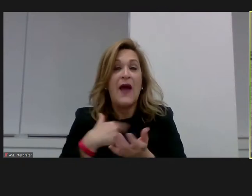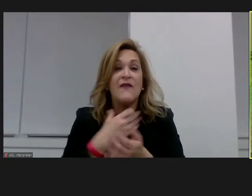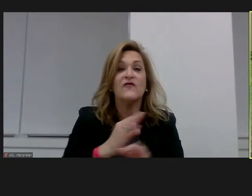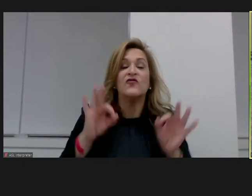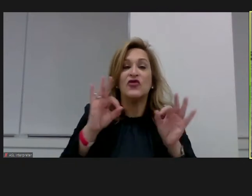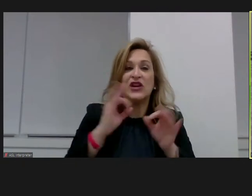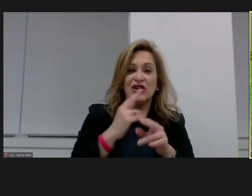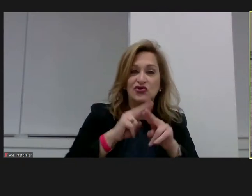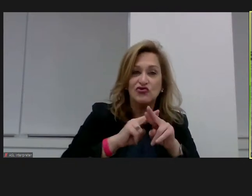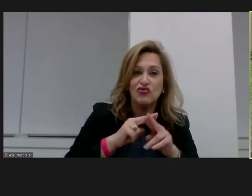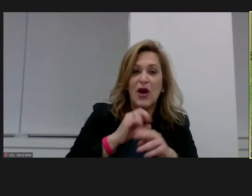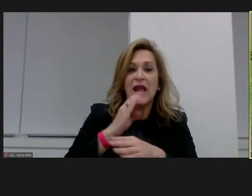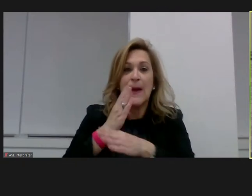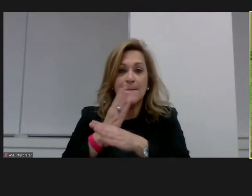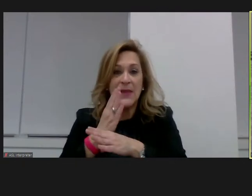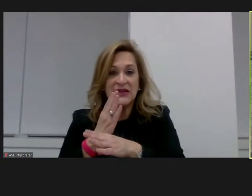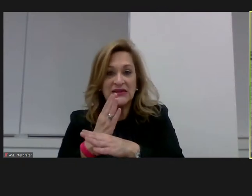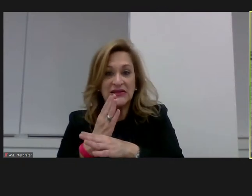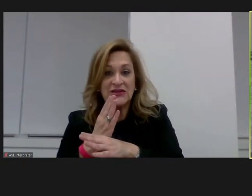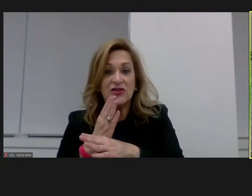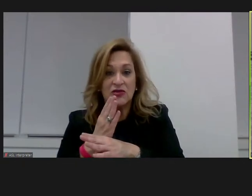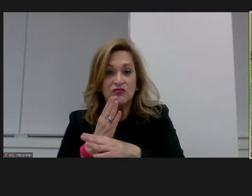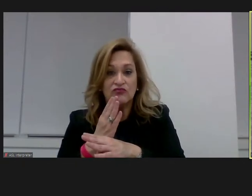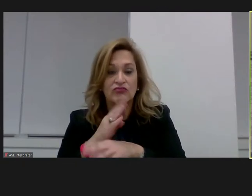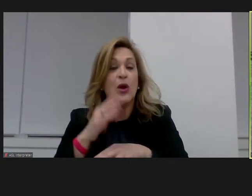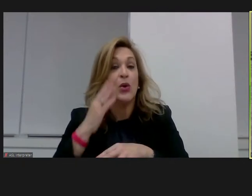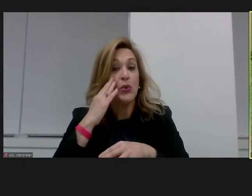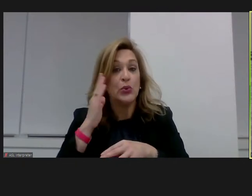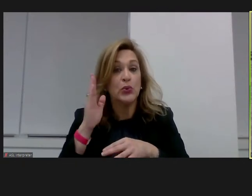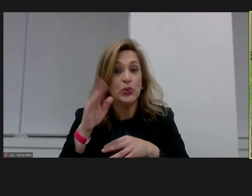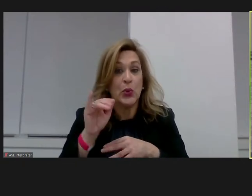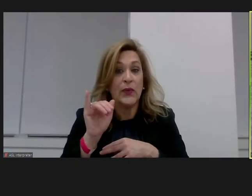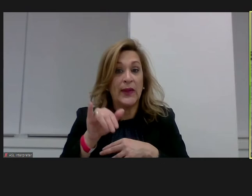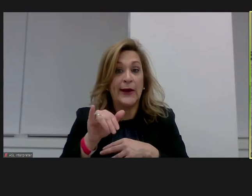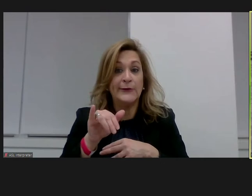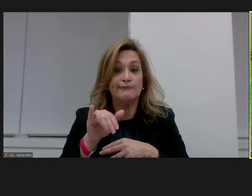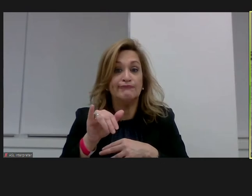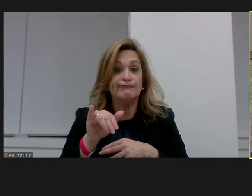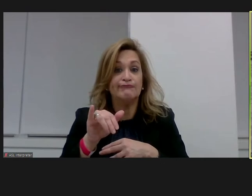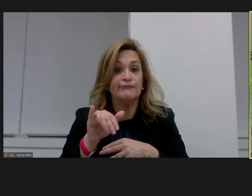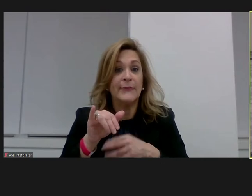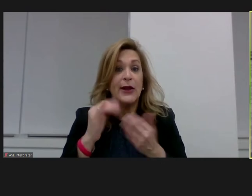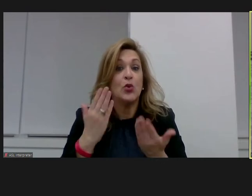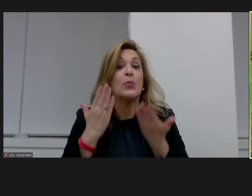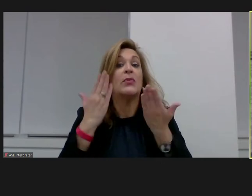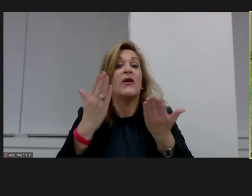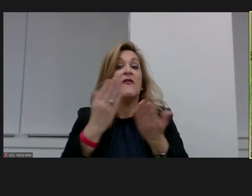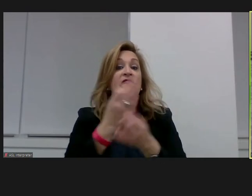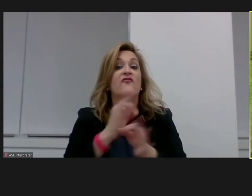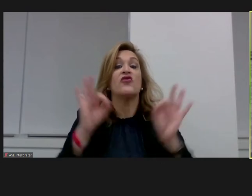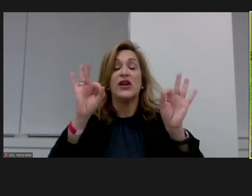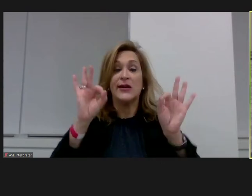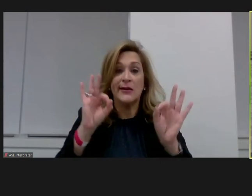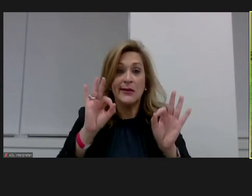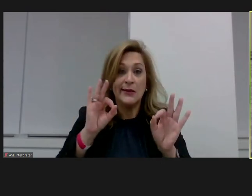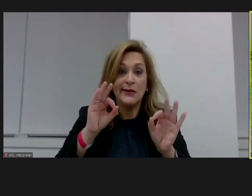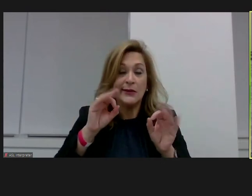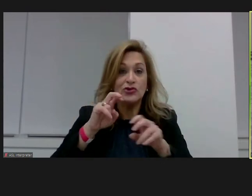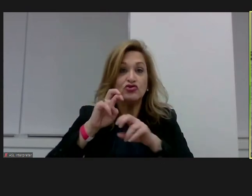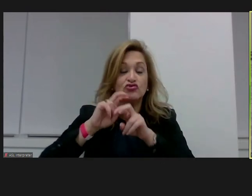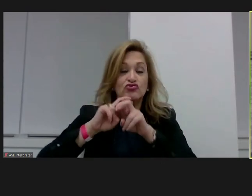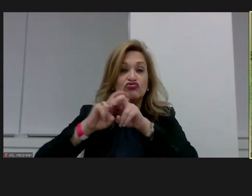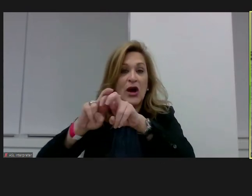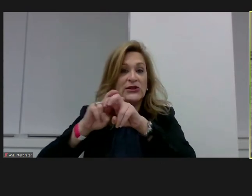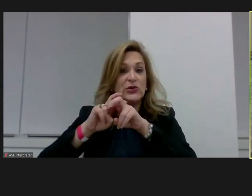D.C. I want the same time that he got. 98 cities offer free public transport, and